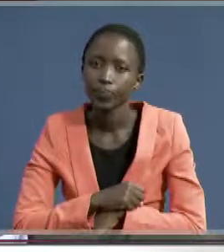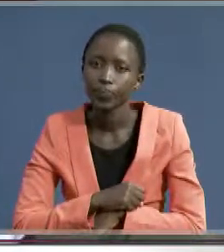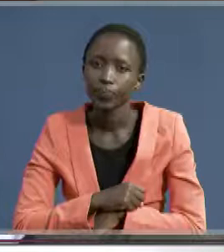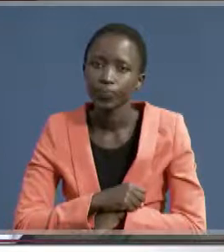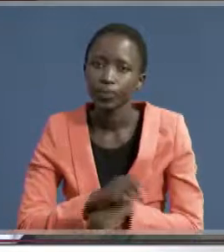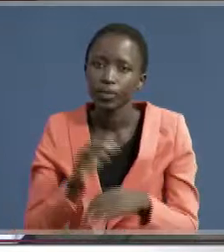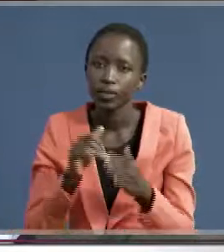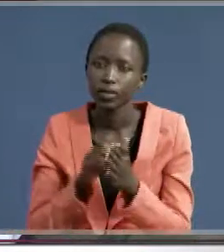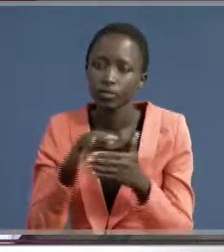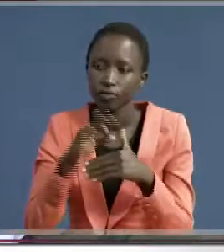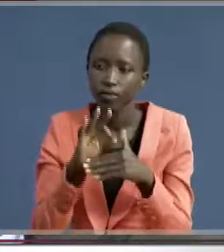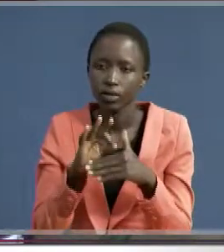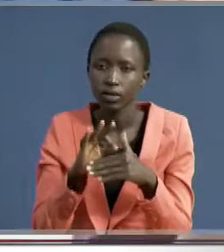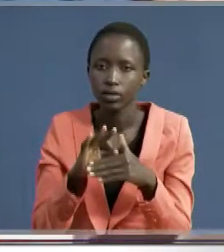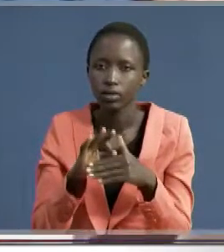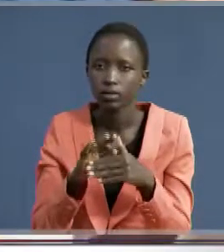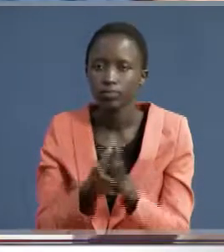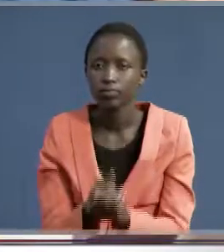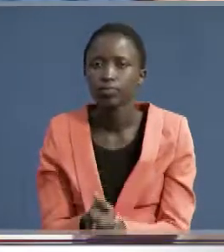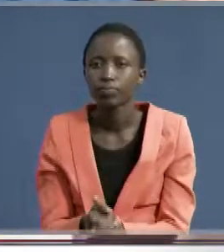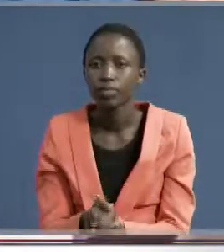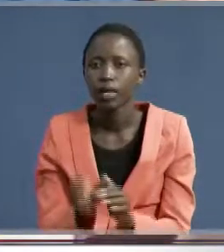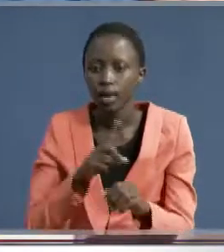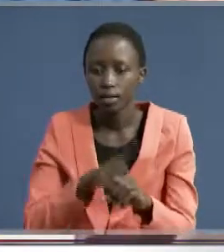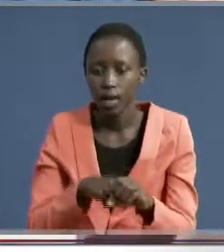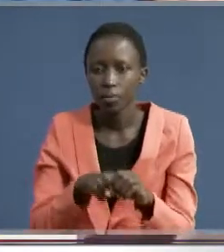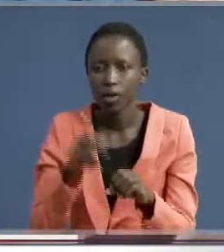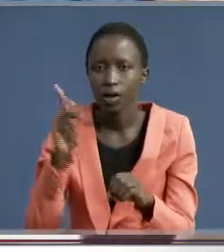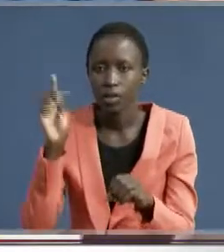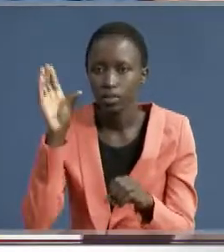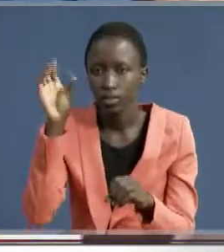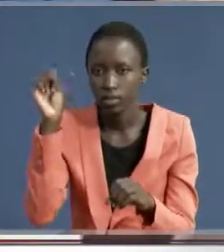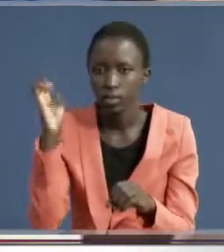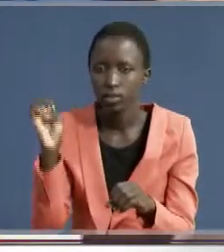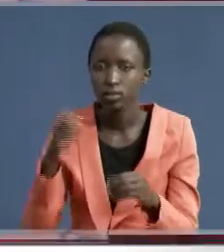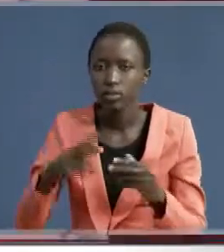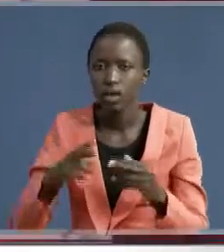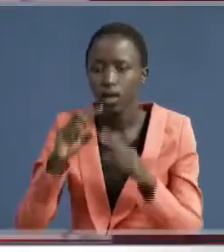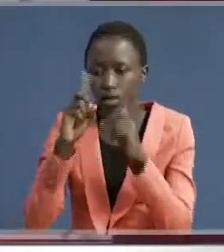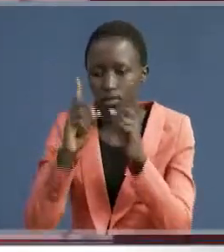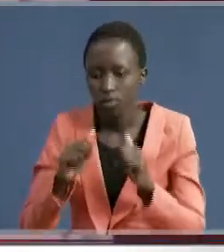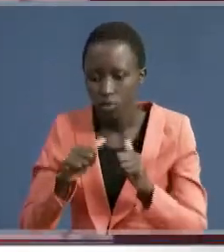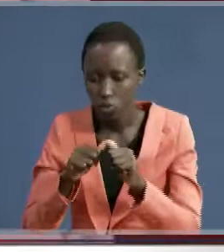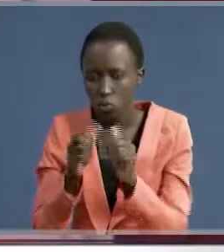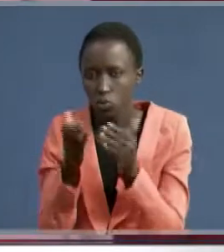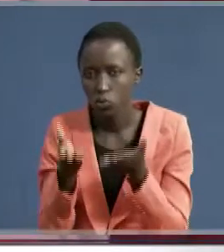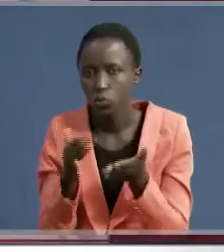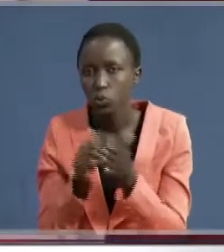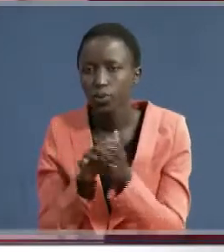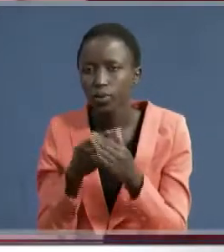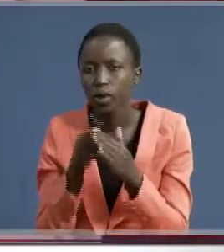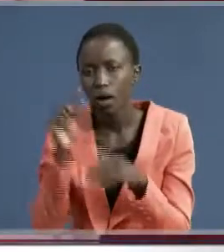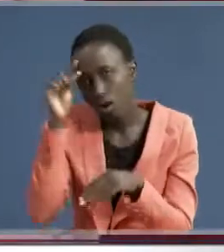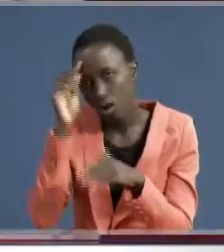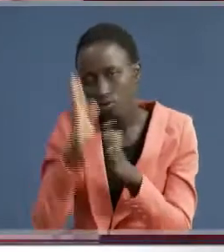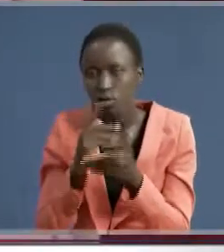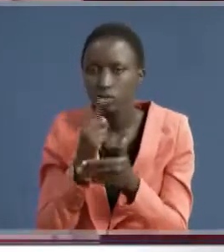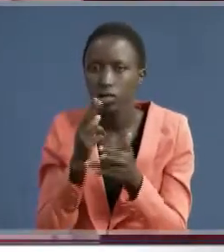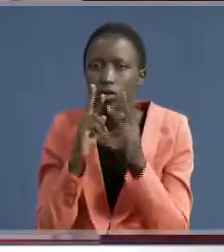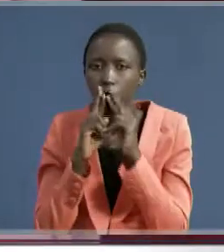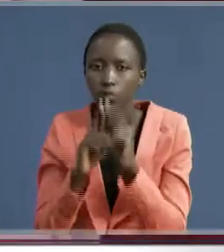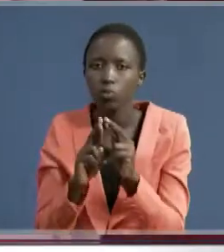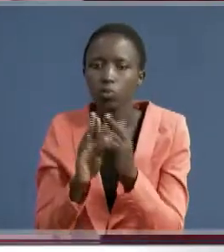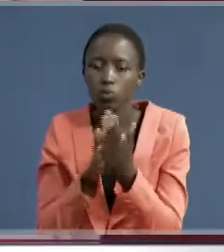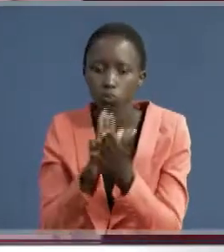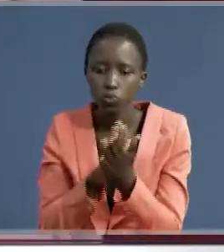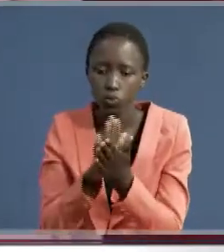That's the findings on our challenge. At a time KCSE examinations are currently ongoing, the governor said the report is a